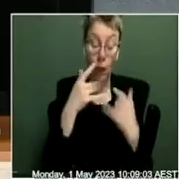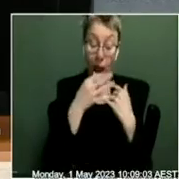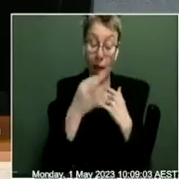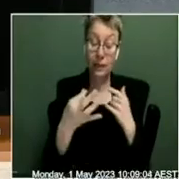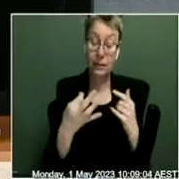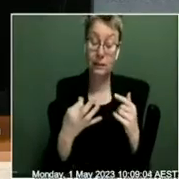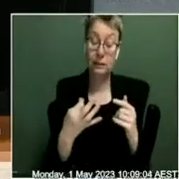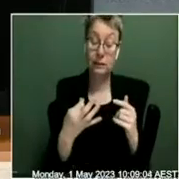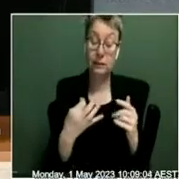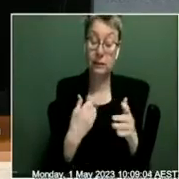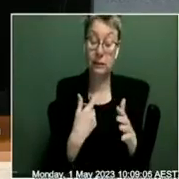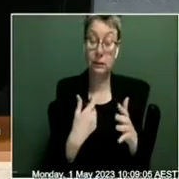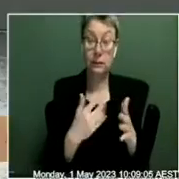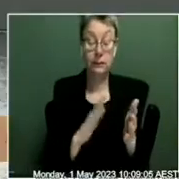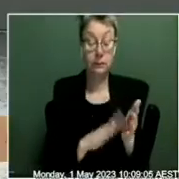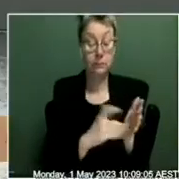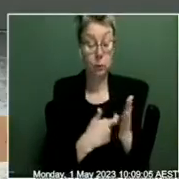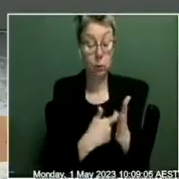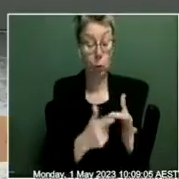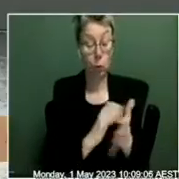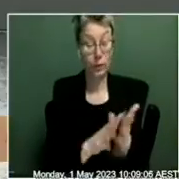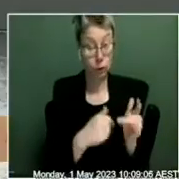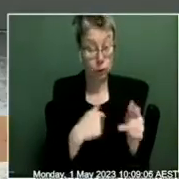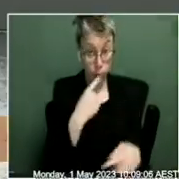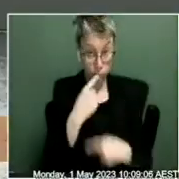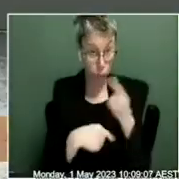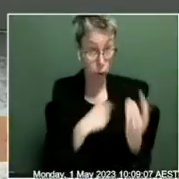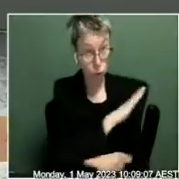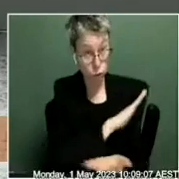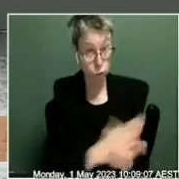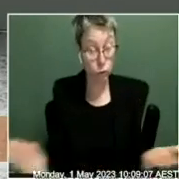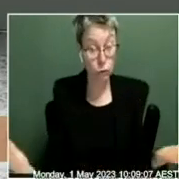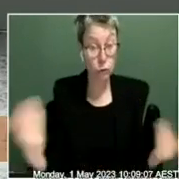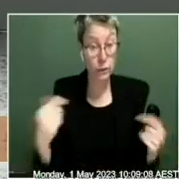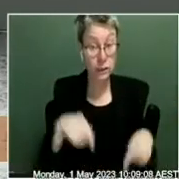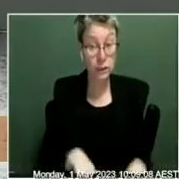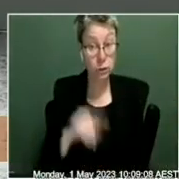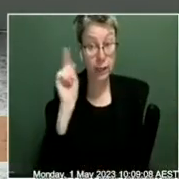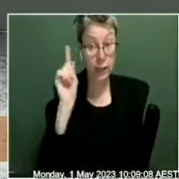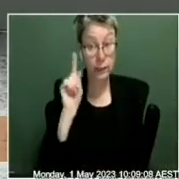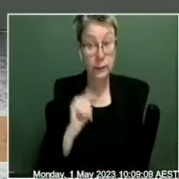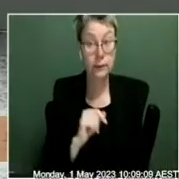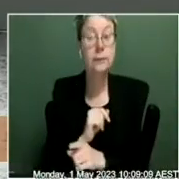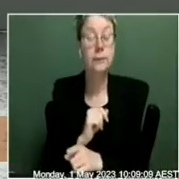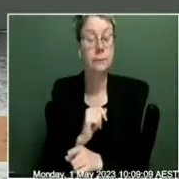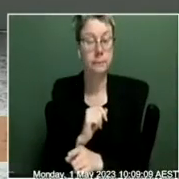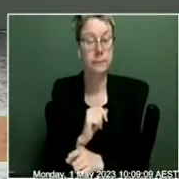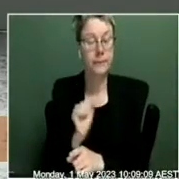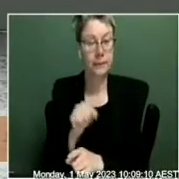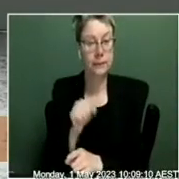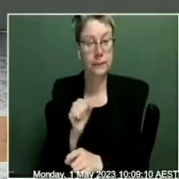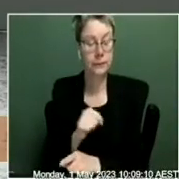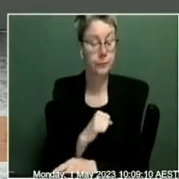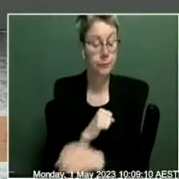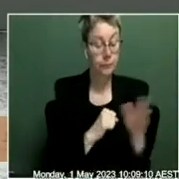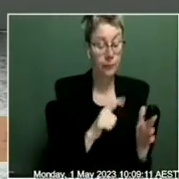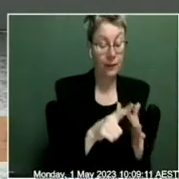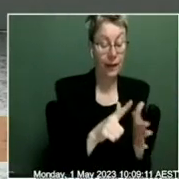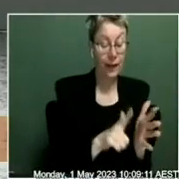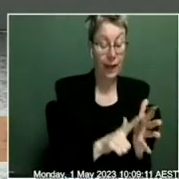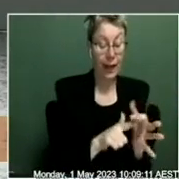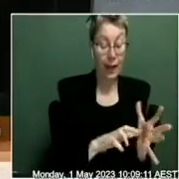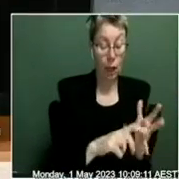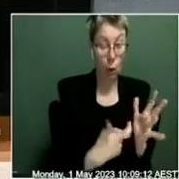do. And Eleanor Williams, do you undertake to give truthful evidence to the Yoorrook Justice Commission